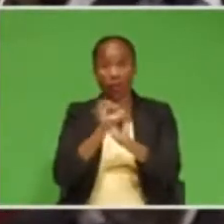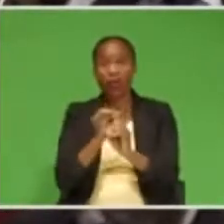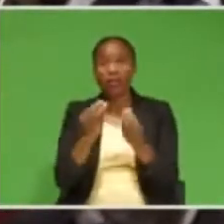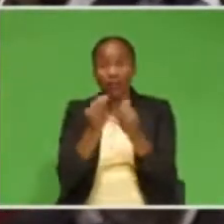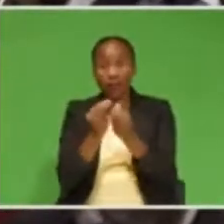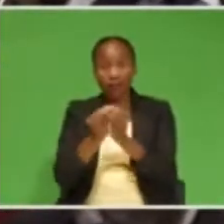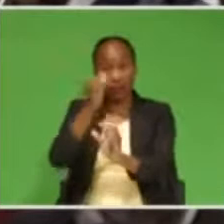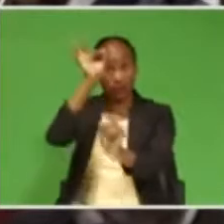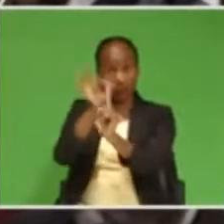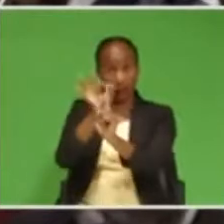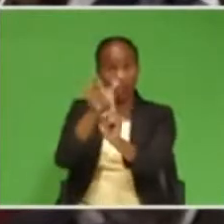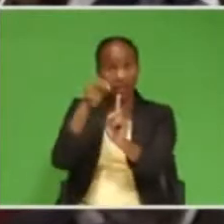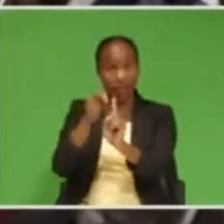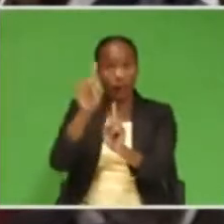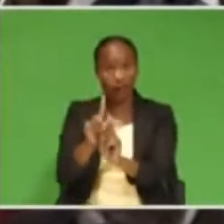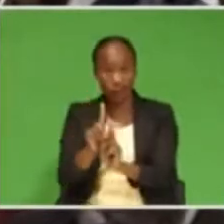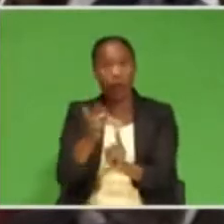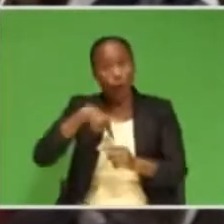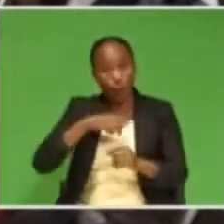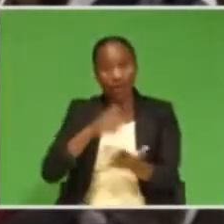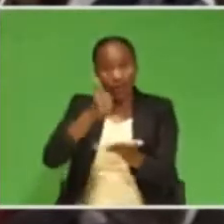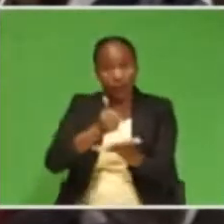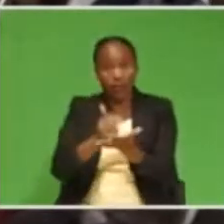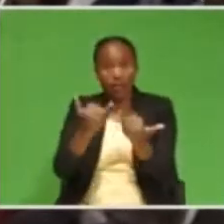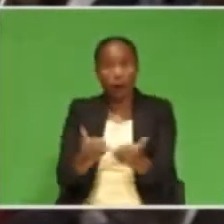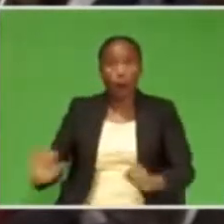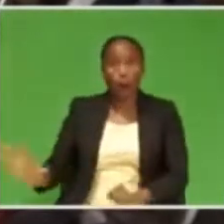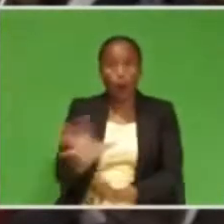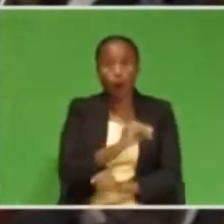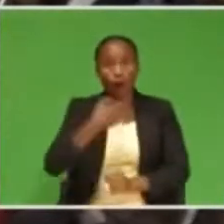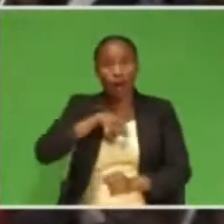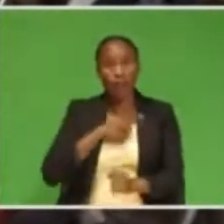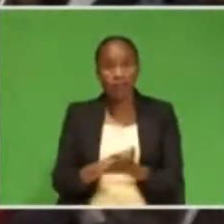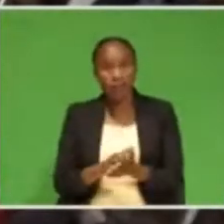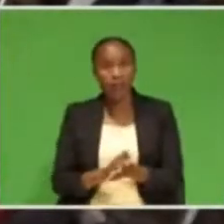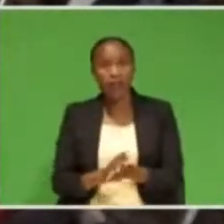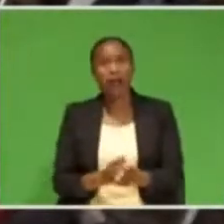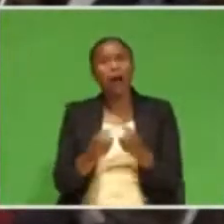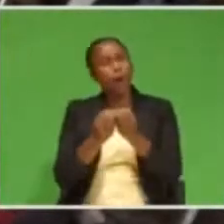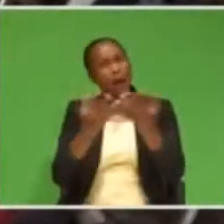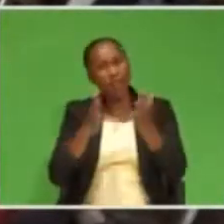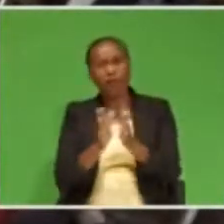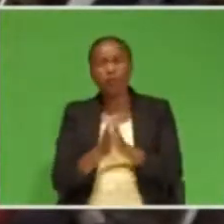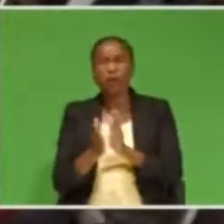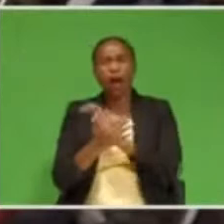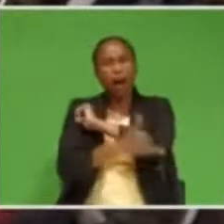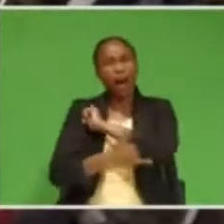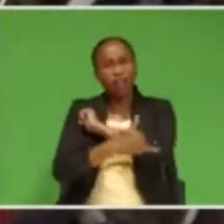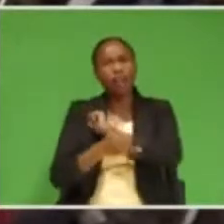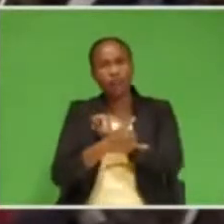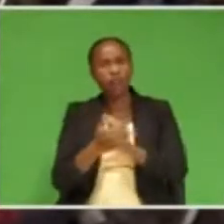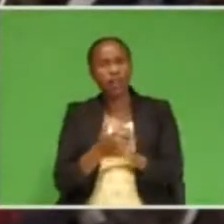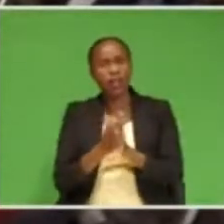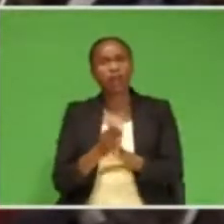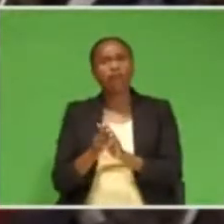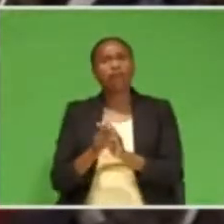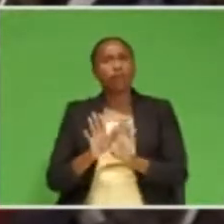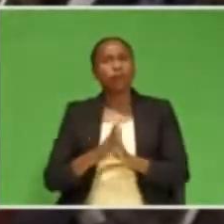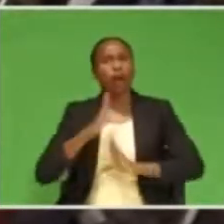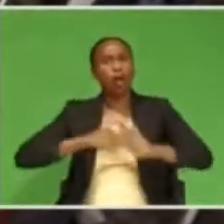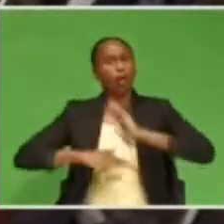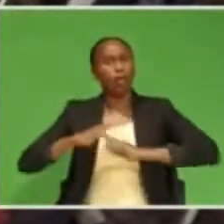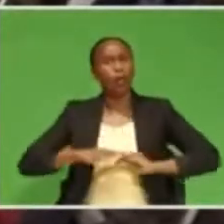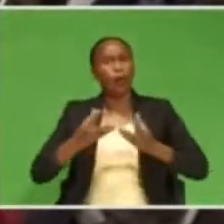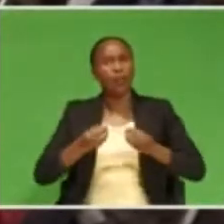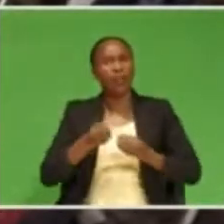yes. Speaker. Yes. As well seated here. How much more is the country must allow such incompetence to come and address us?